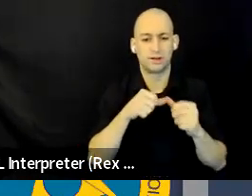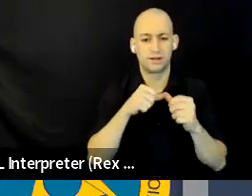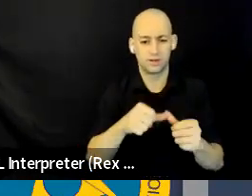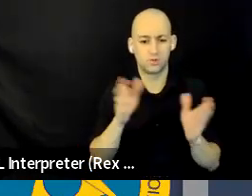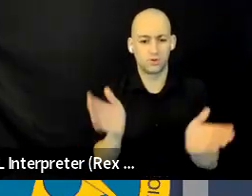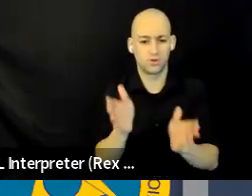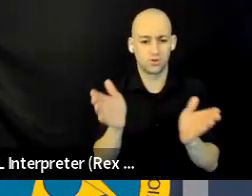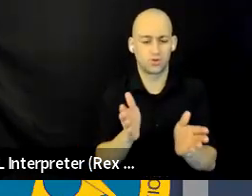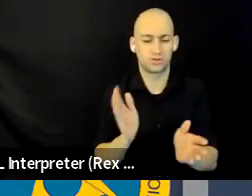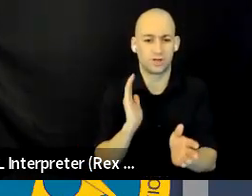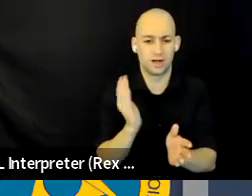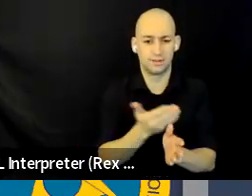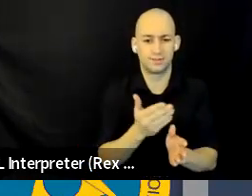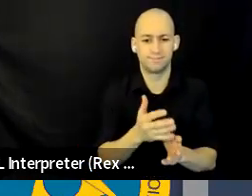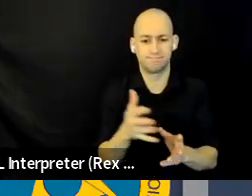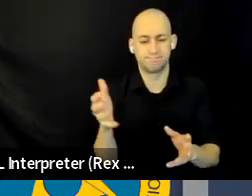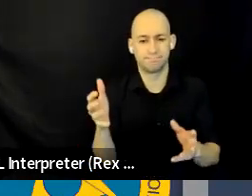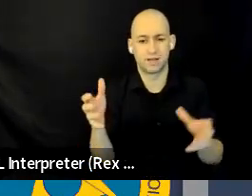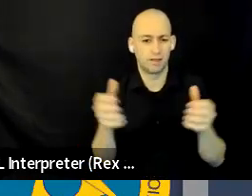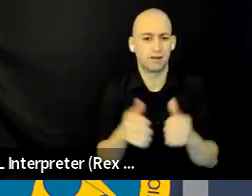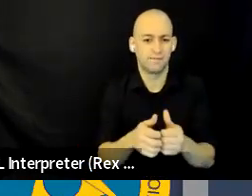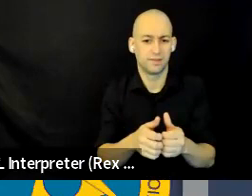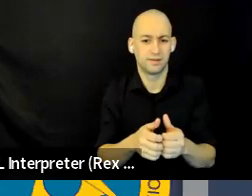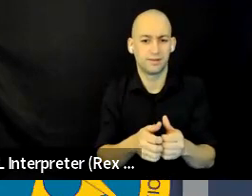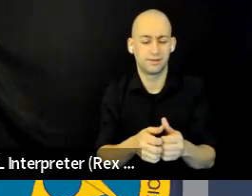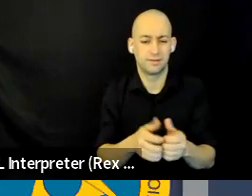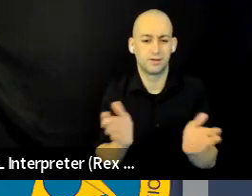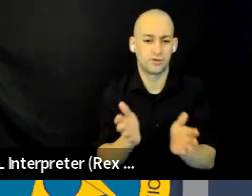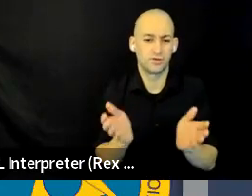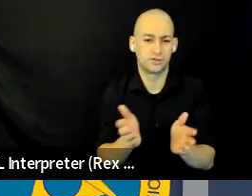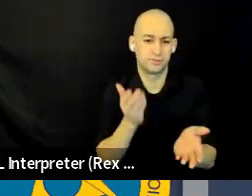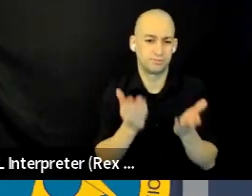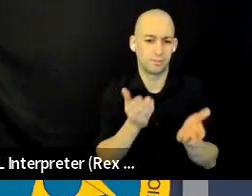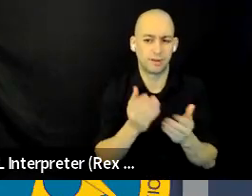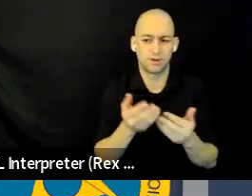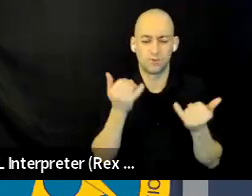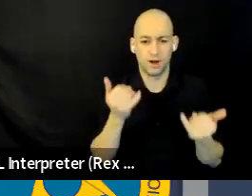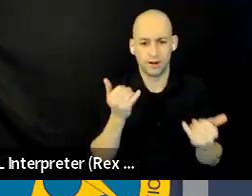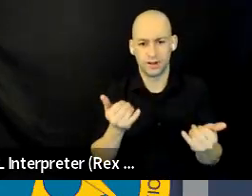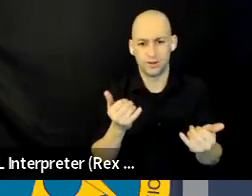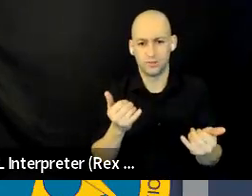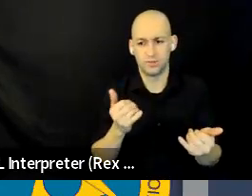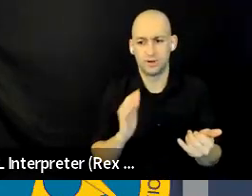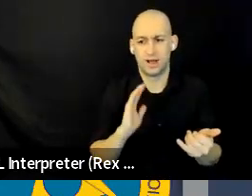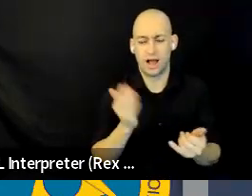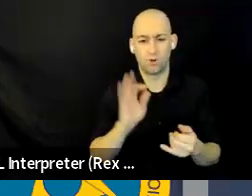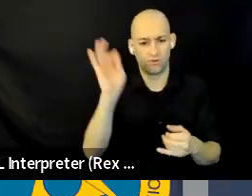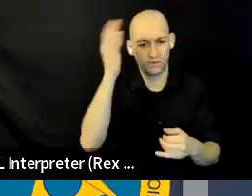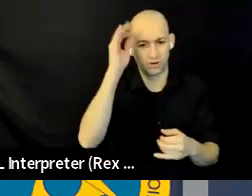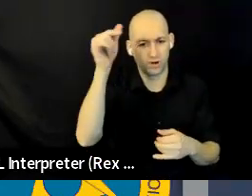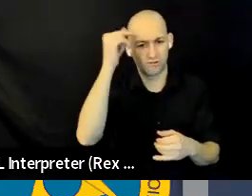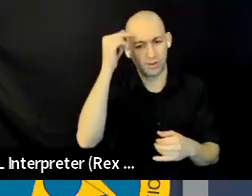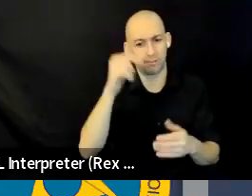us individually or collectively to encourage, probably at the moment, our federal government